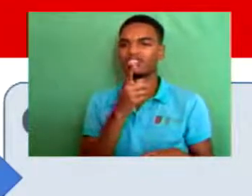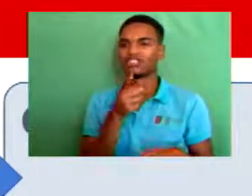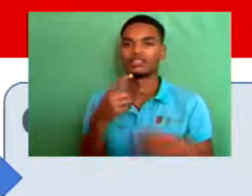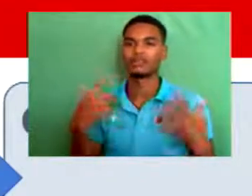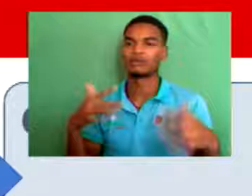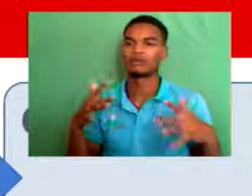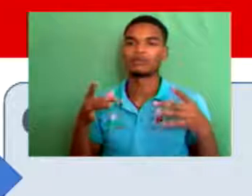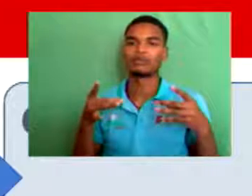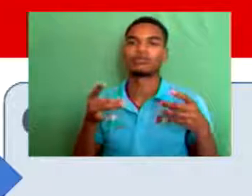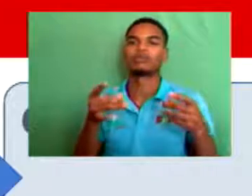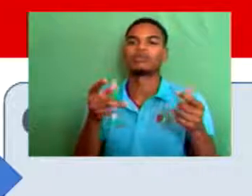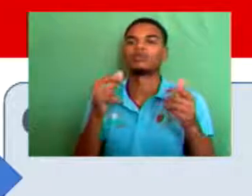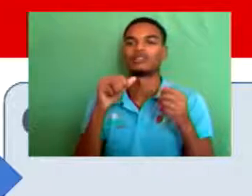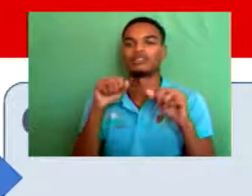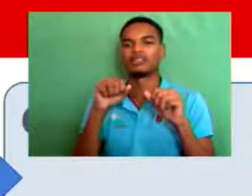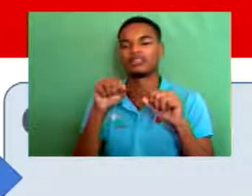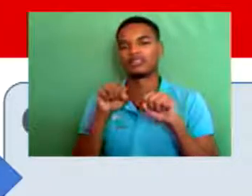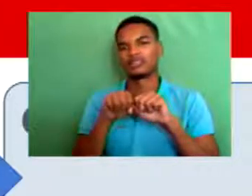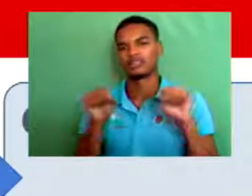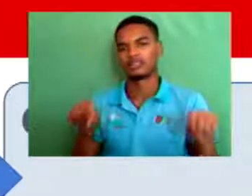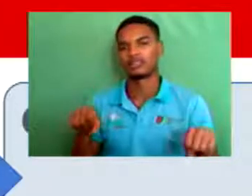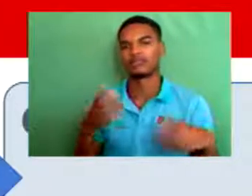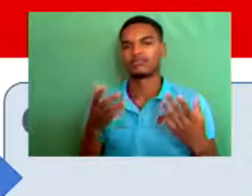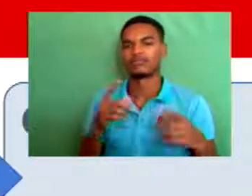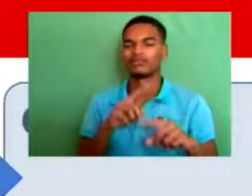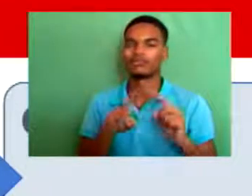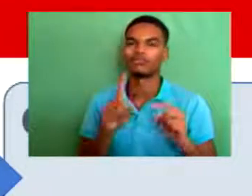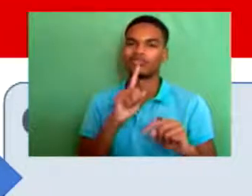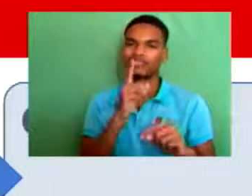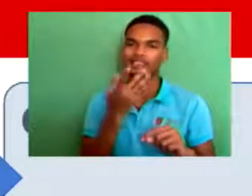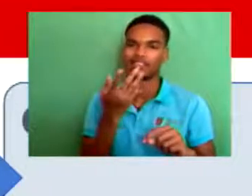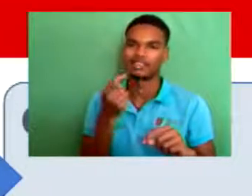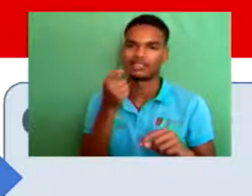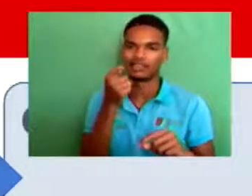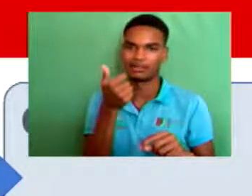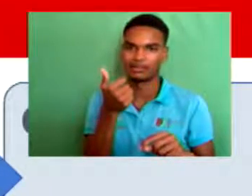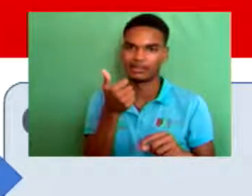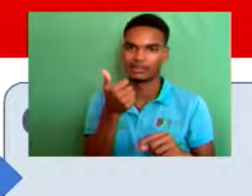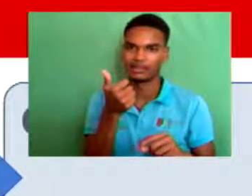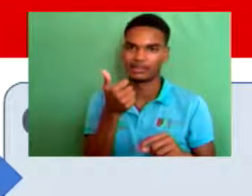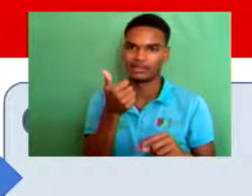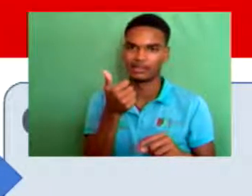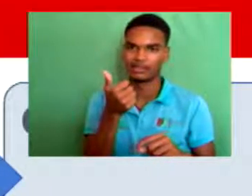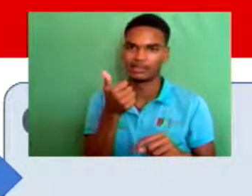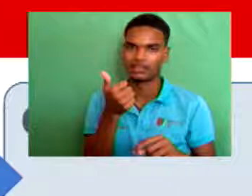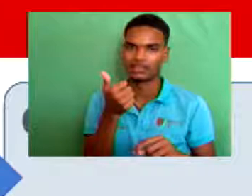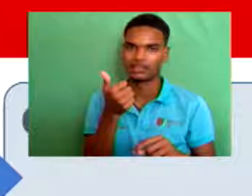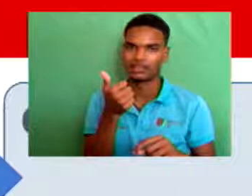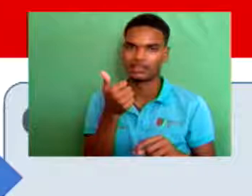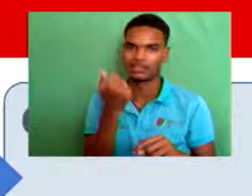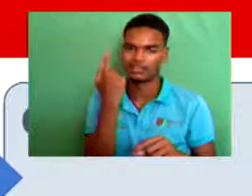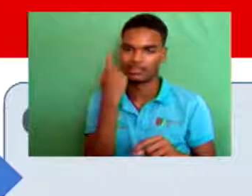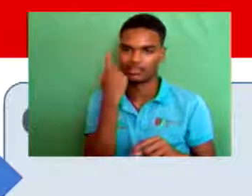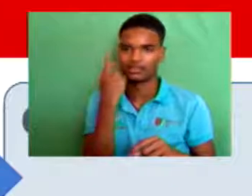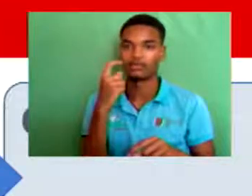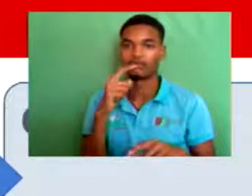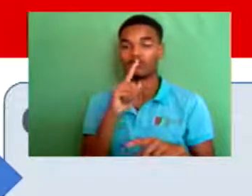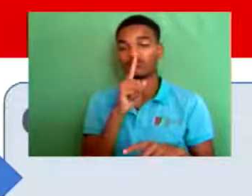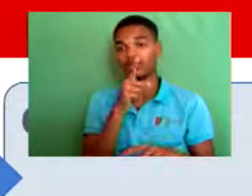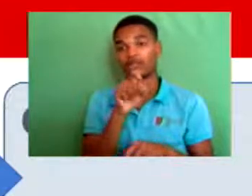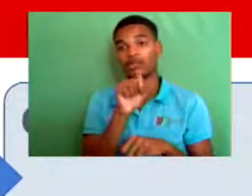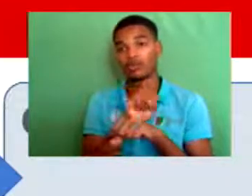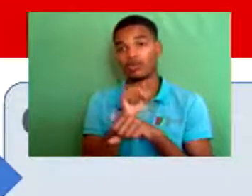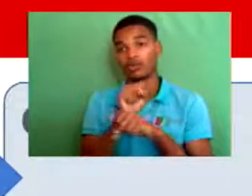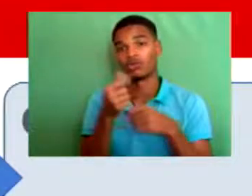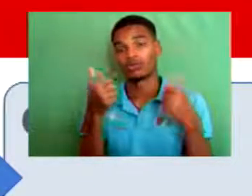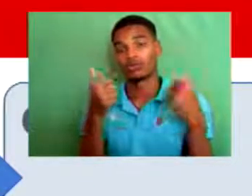bit dated. And again, the only good news about it, or some of the good news about it, besides the fact that it works robustly, is that if you have it, you